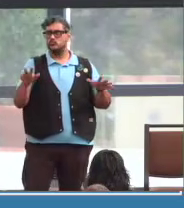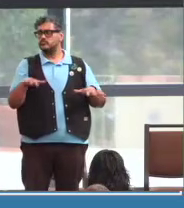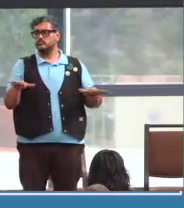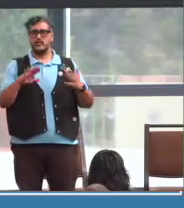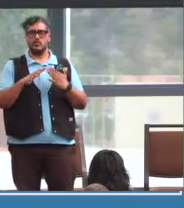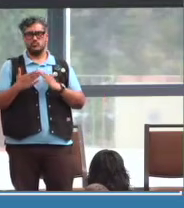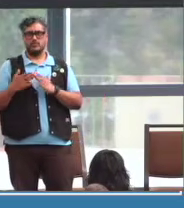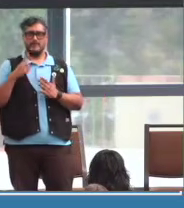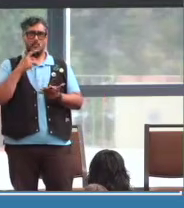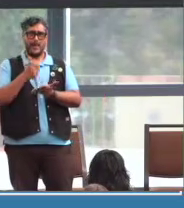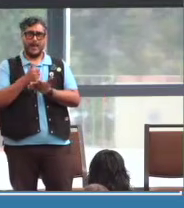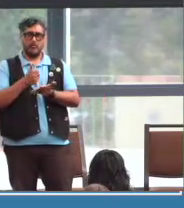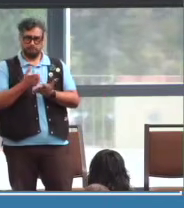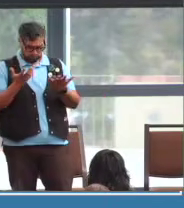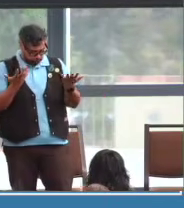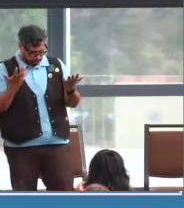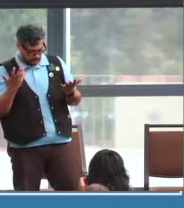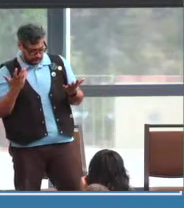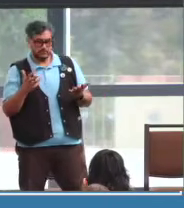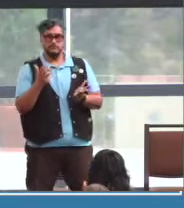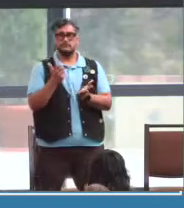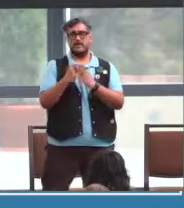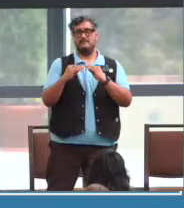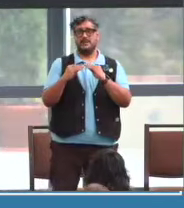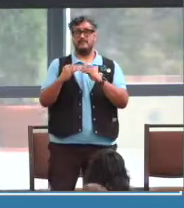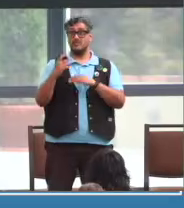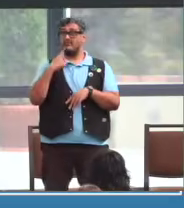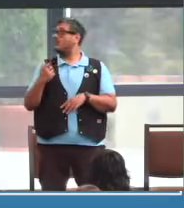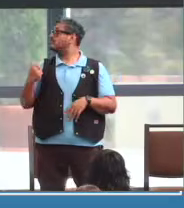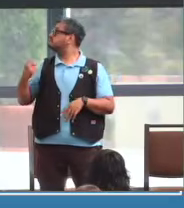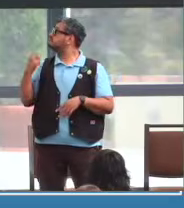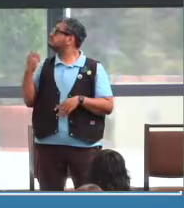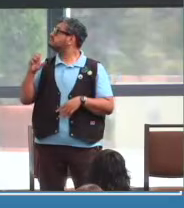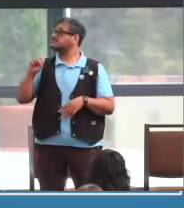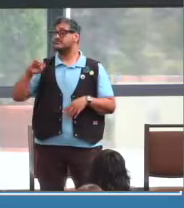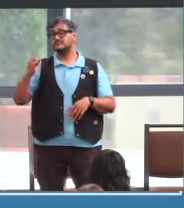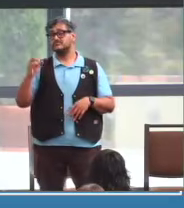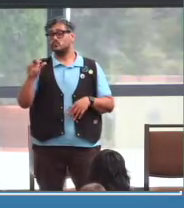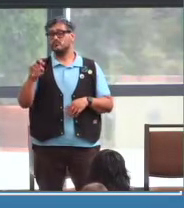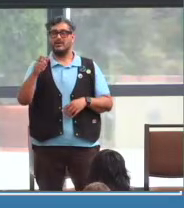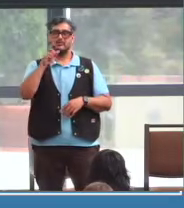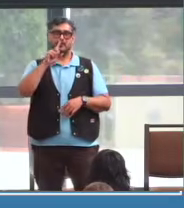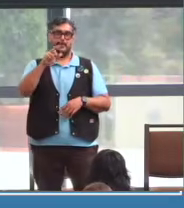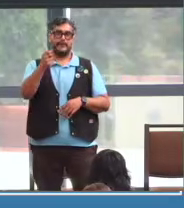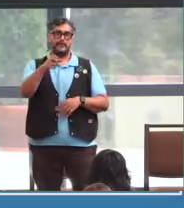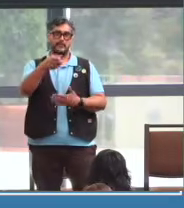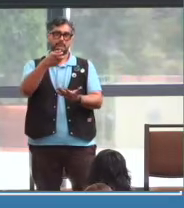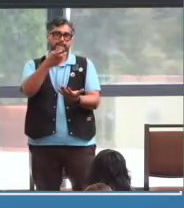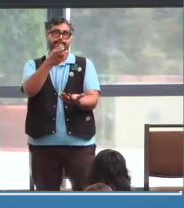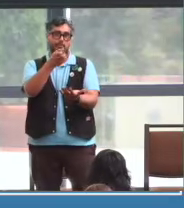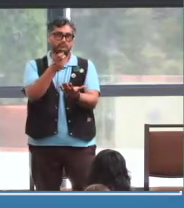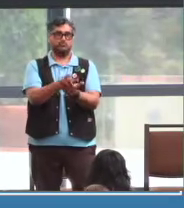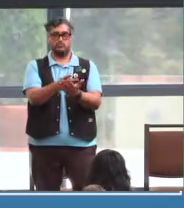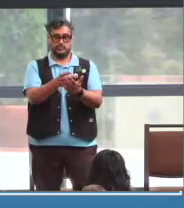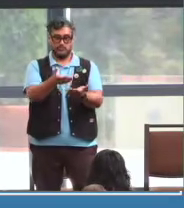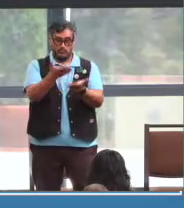this. For Sjogren's, there isn't a proven medications to help with fatigue. So maybe